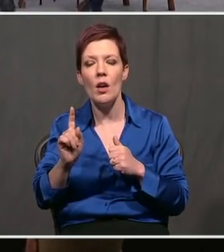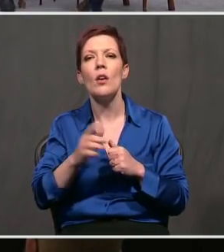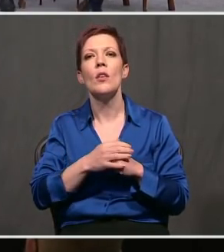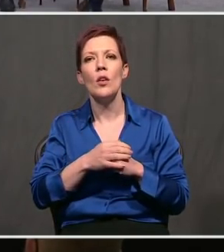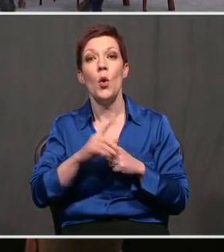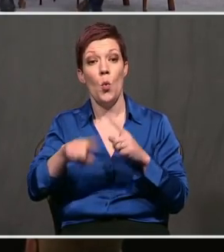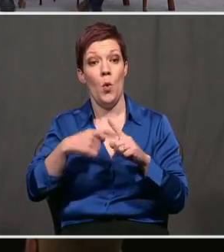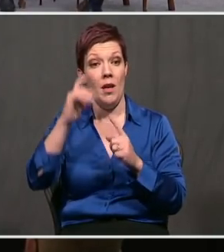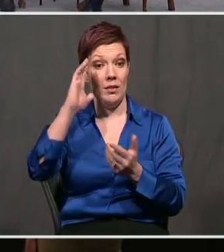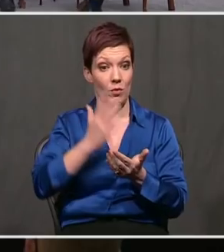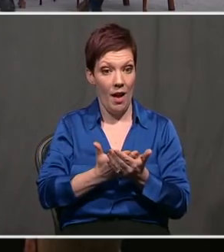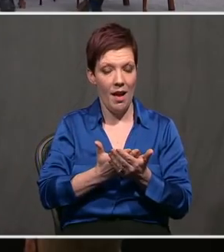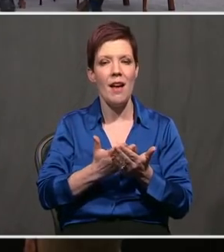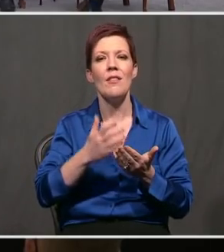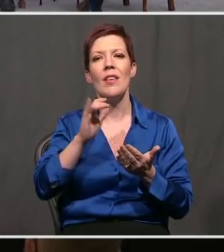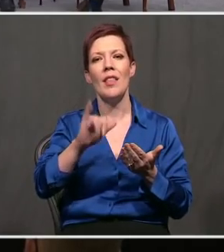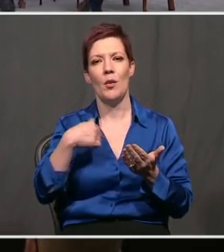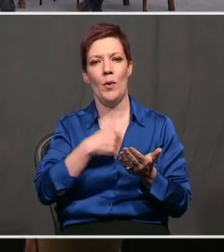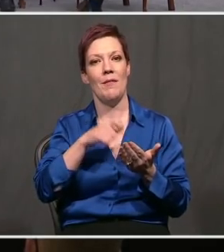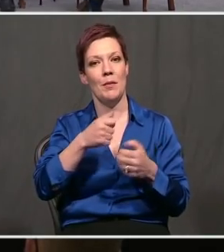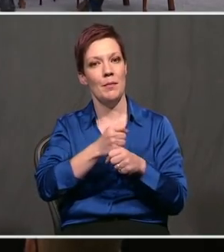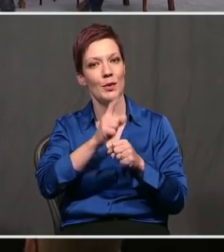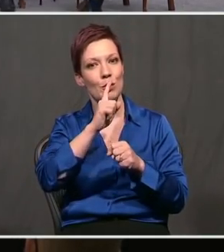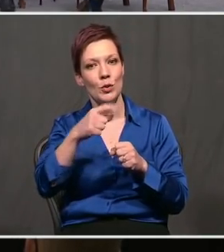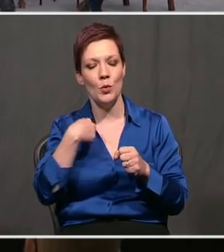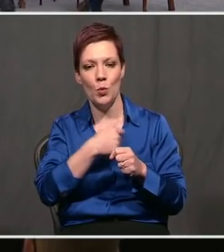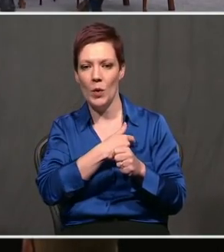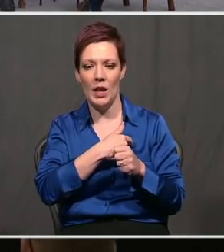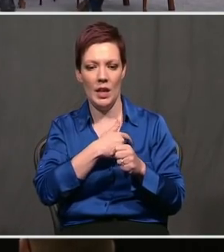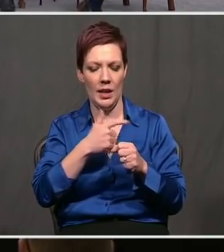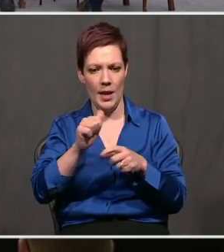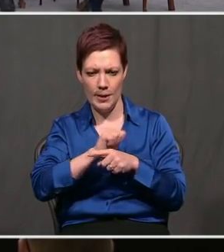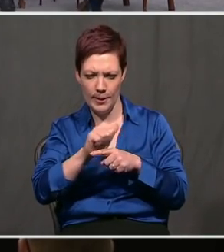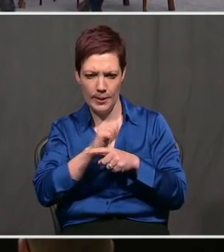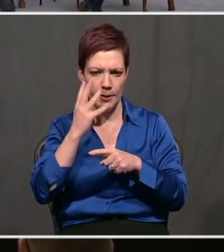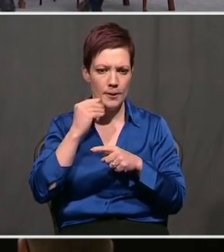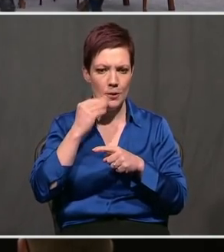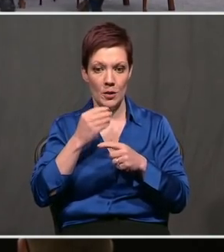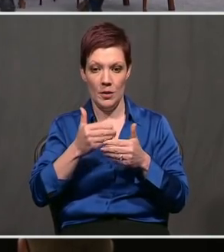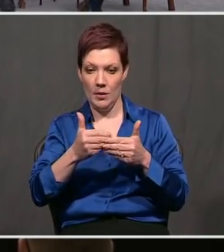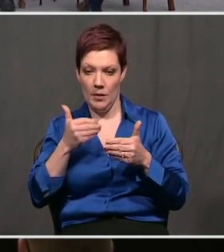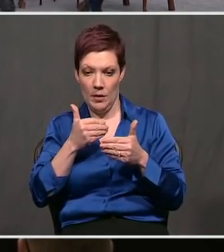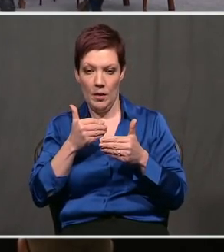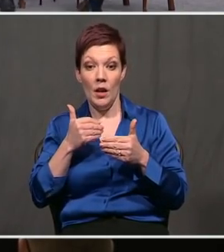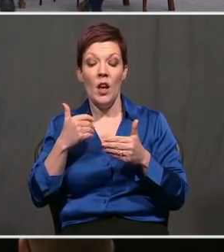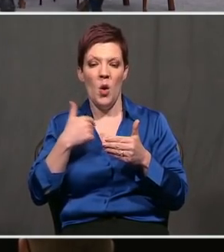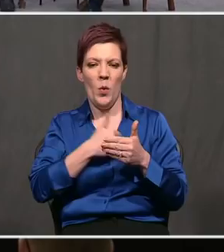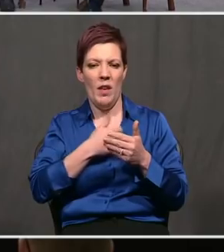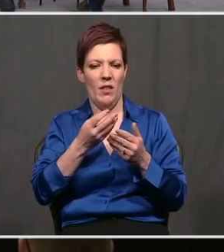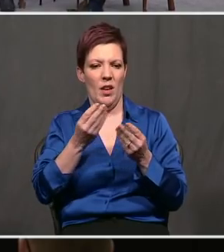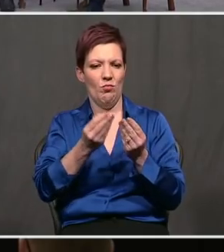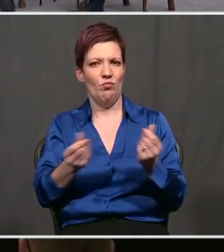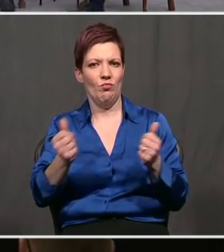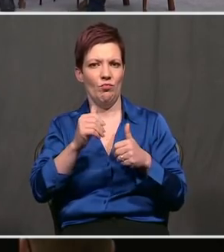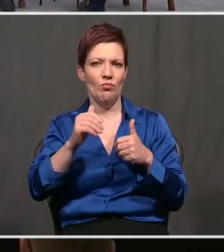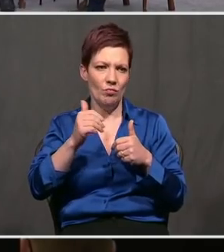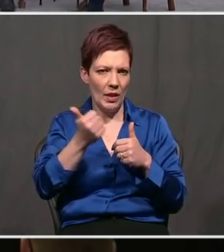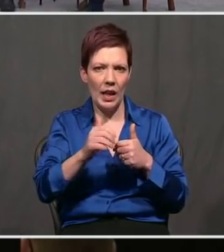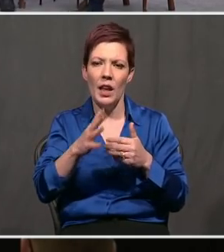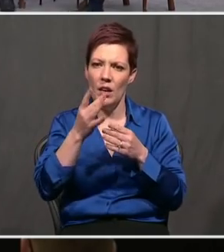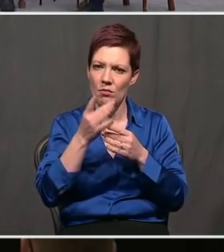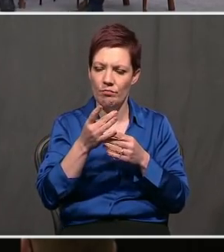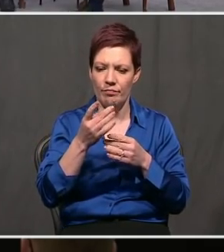eliminated any of the potential missteps. And then, very important, we have established ways that we are going